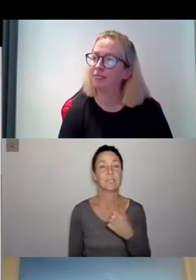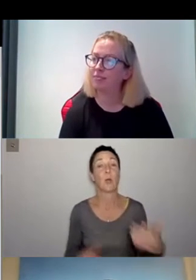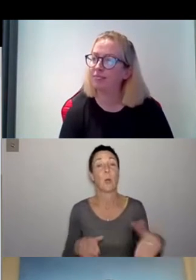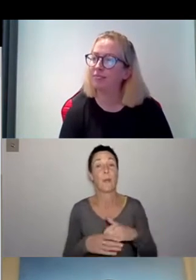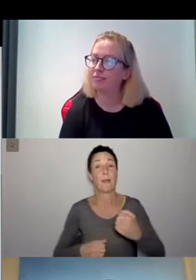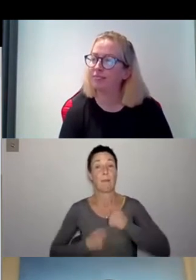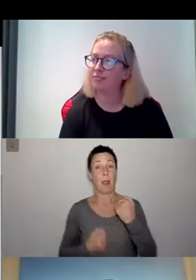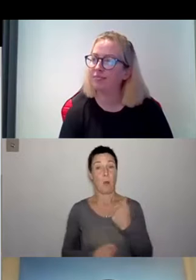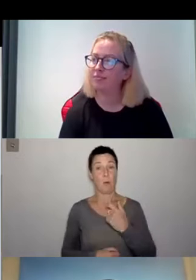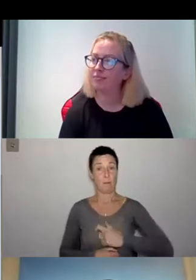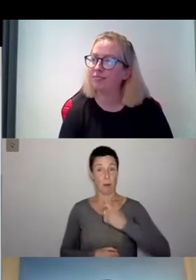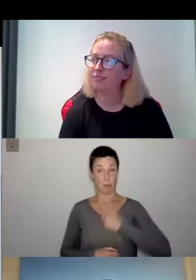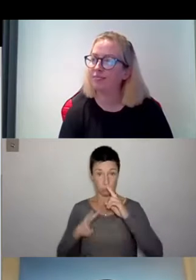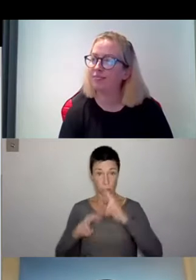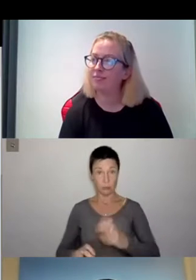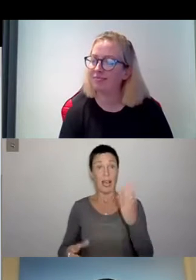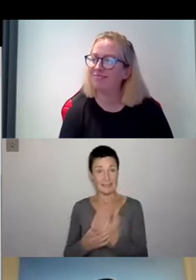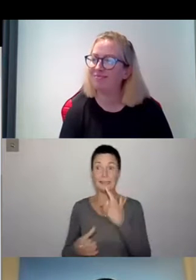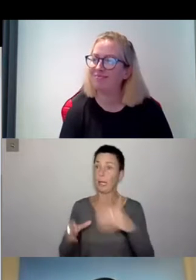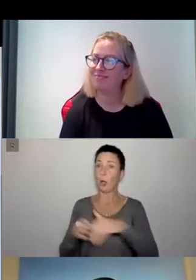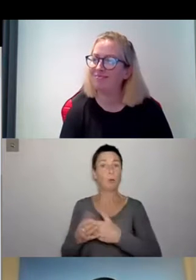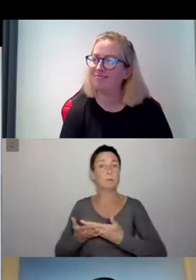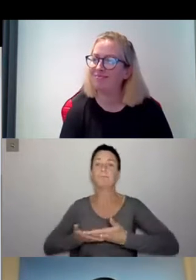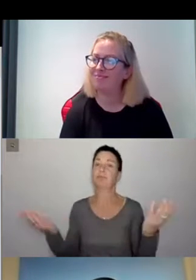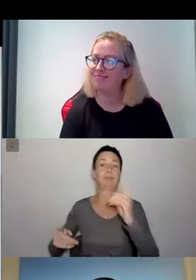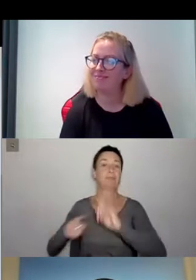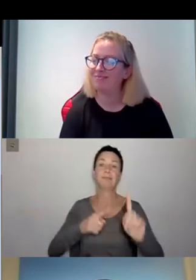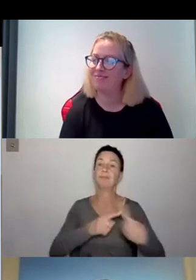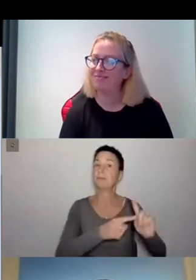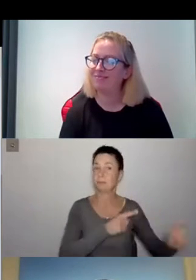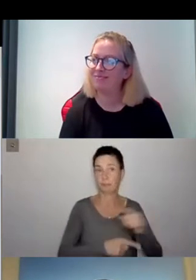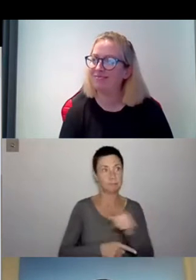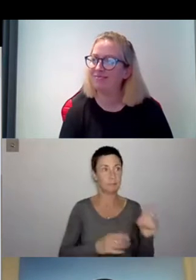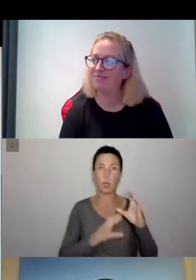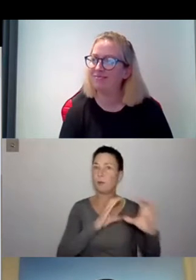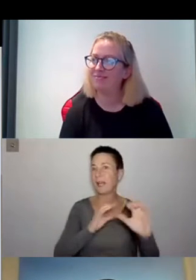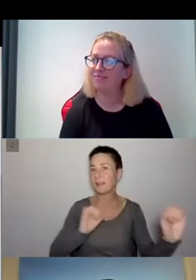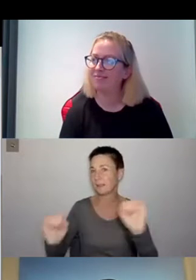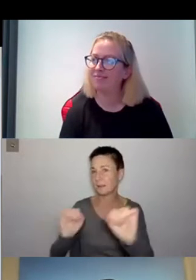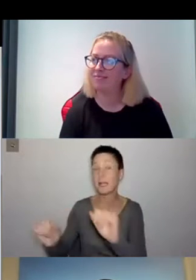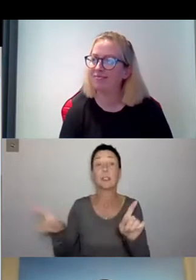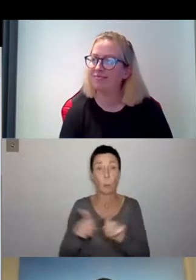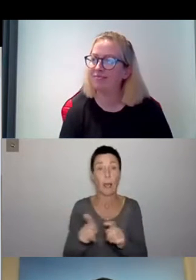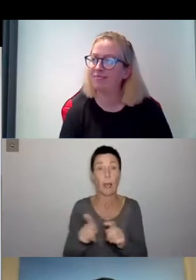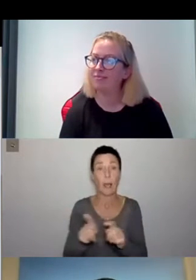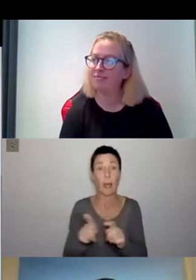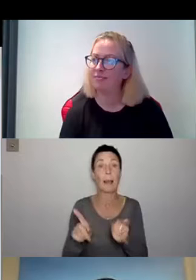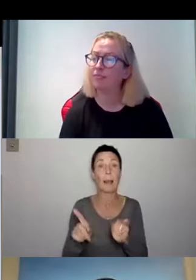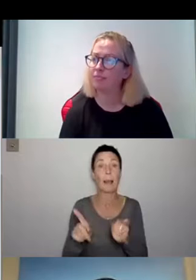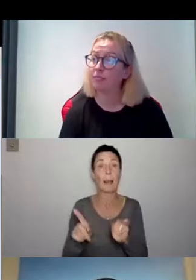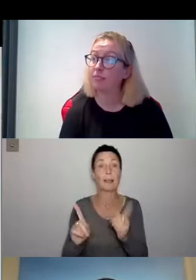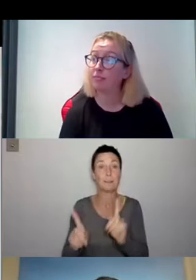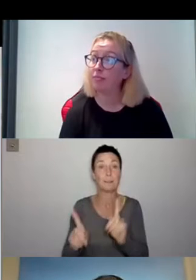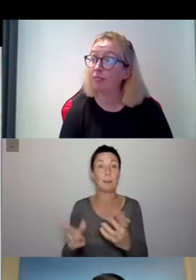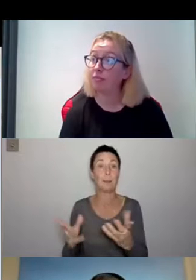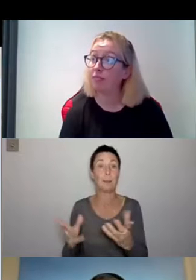types of communicators as well as cochlear implant users. So I did have those that were mainly BSL